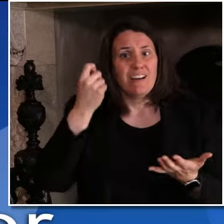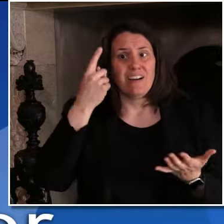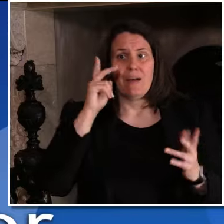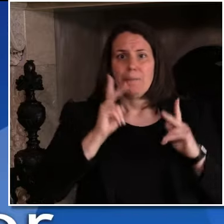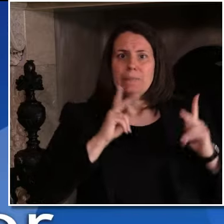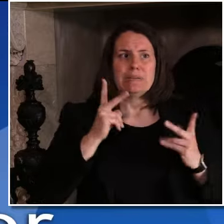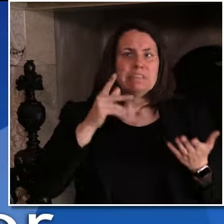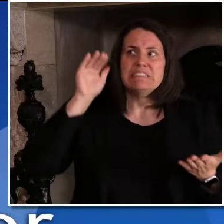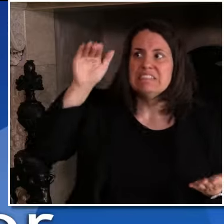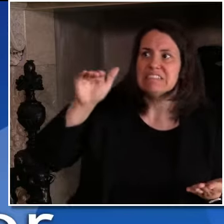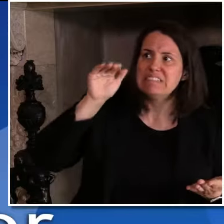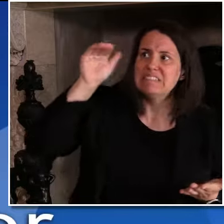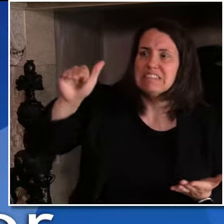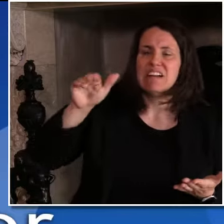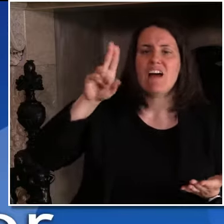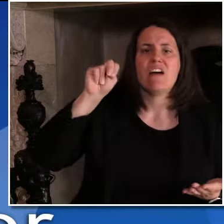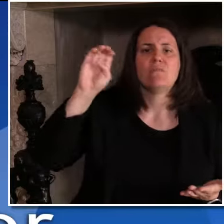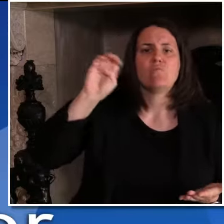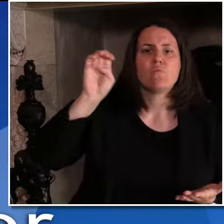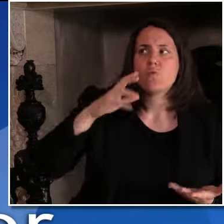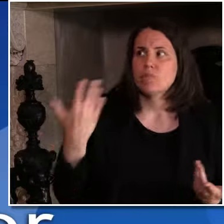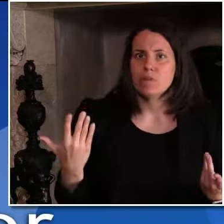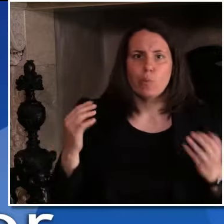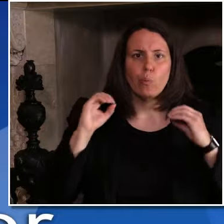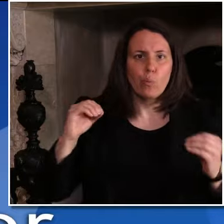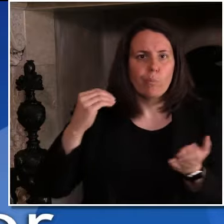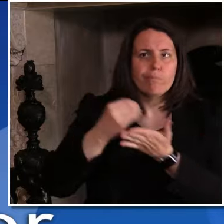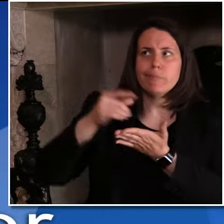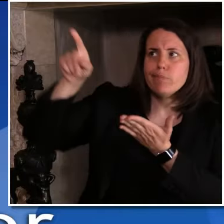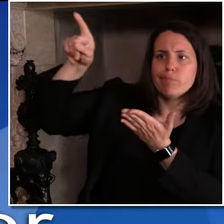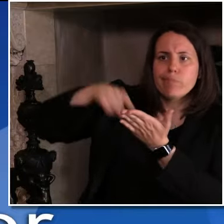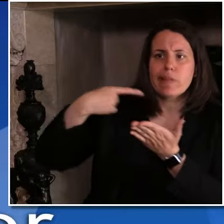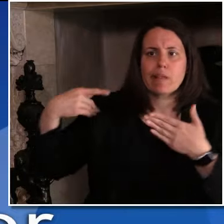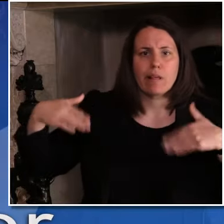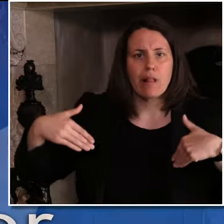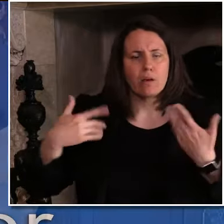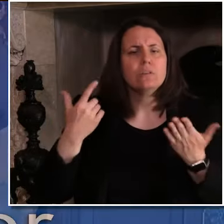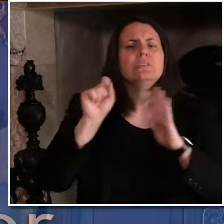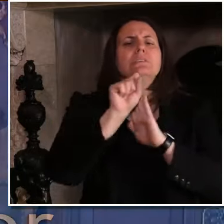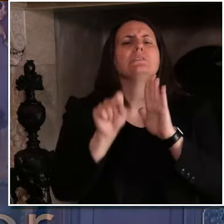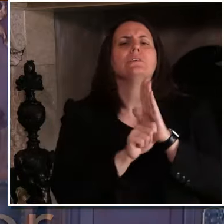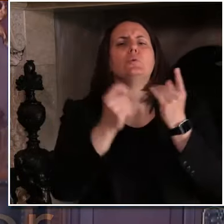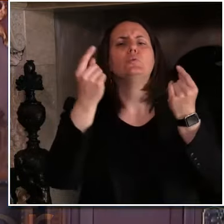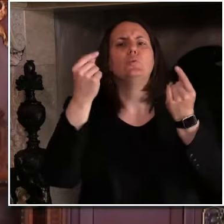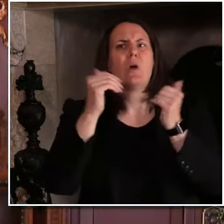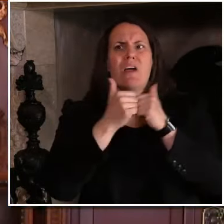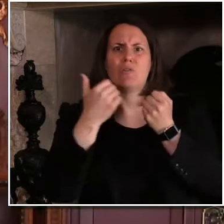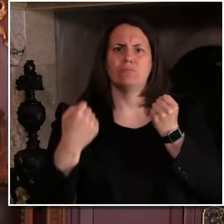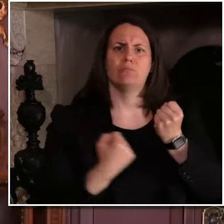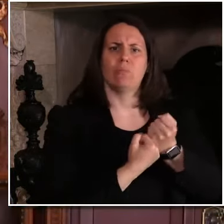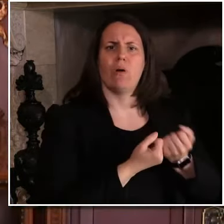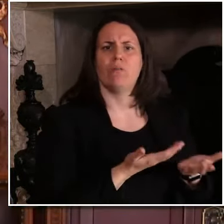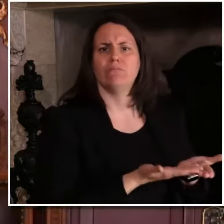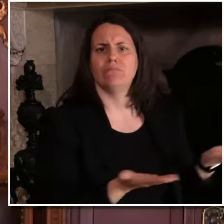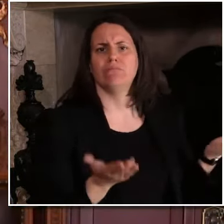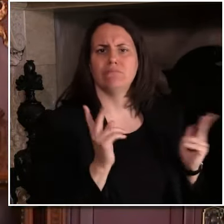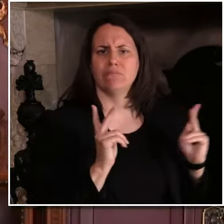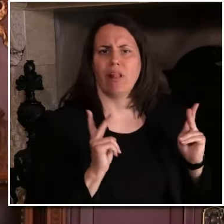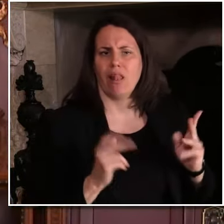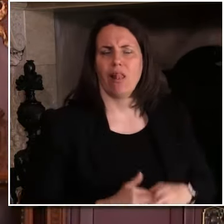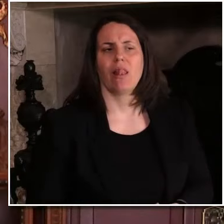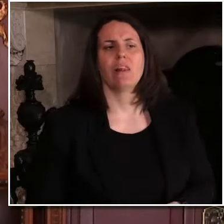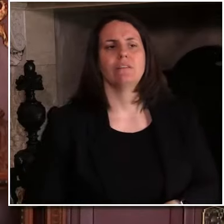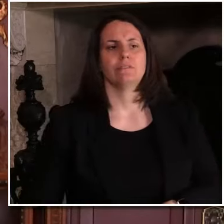not able to get answers? And what is the state doing to help them? Well, first of all, and thanks for the question. We have